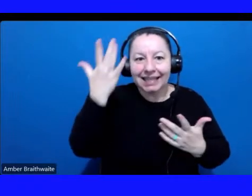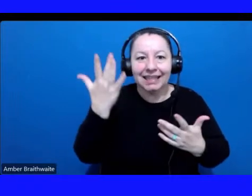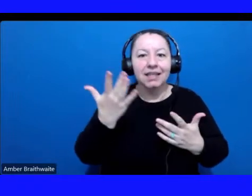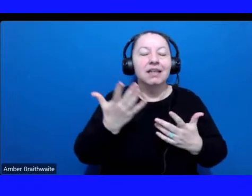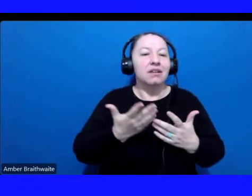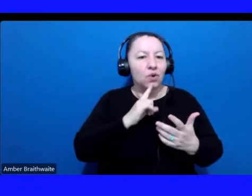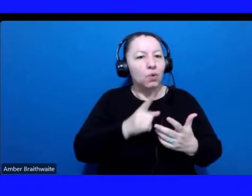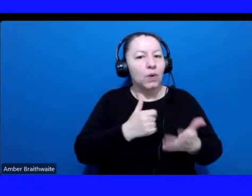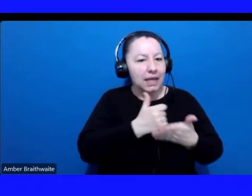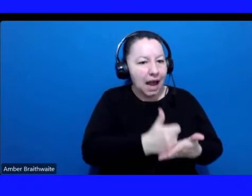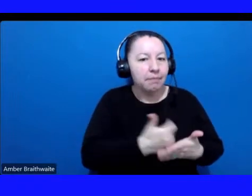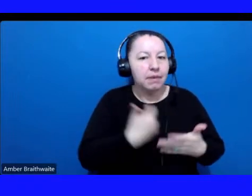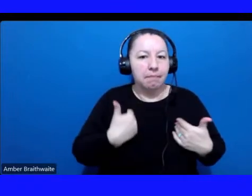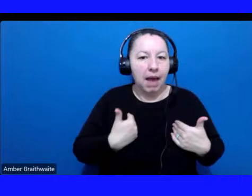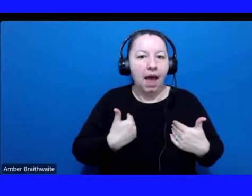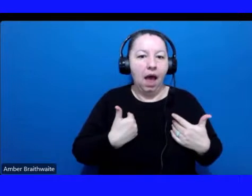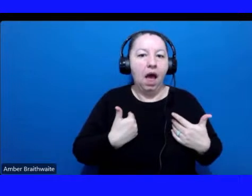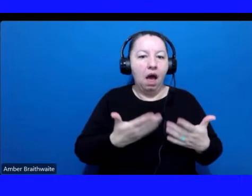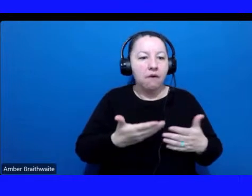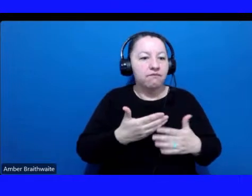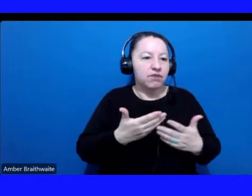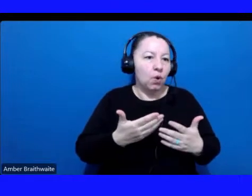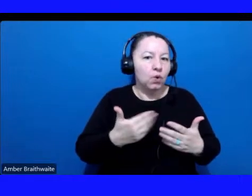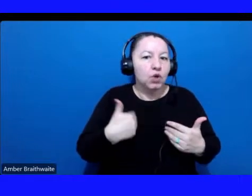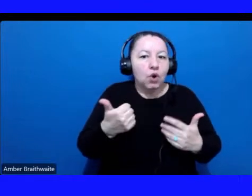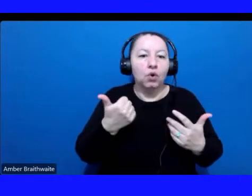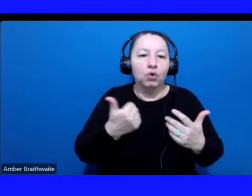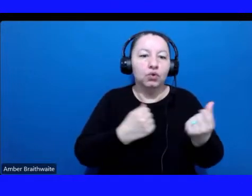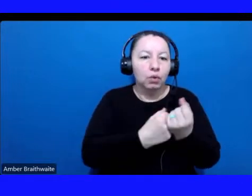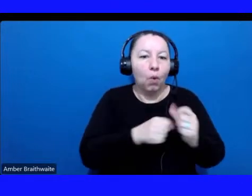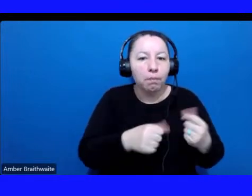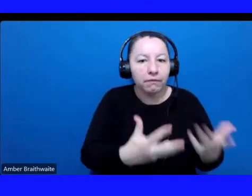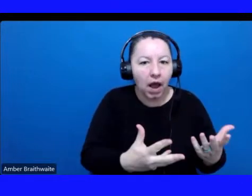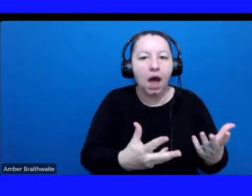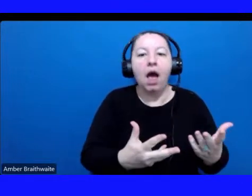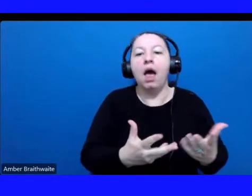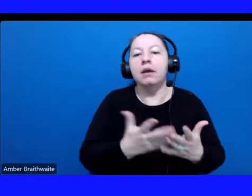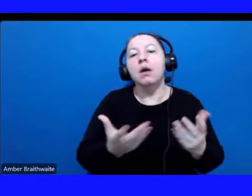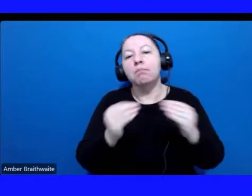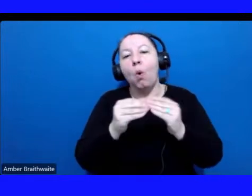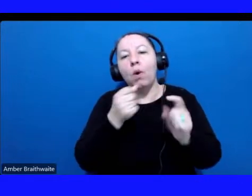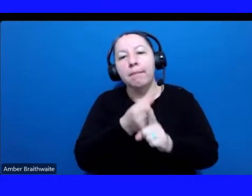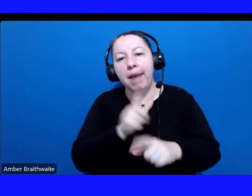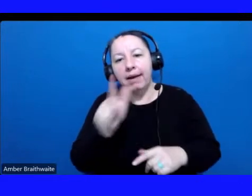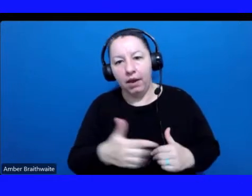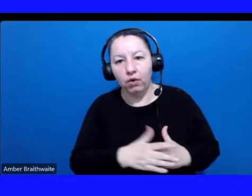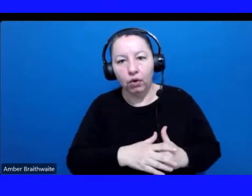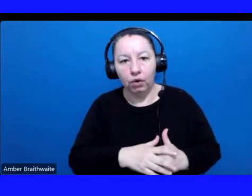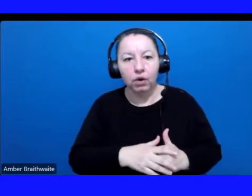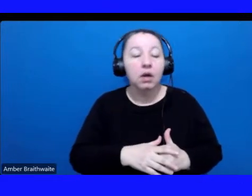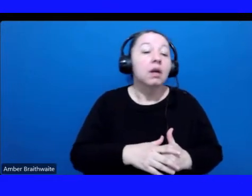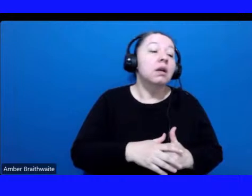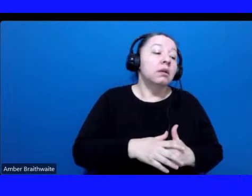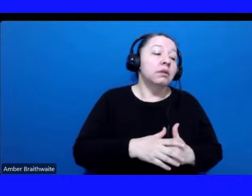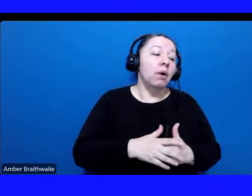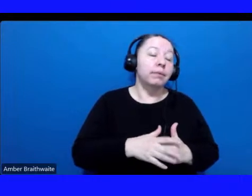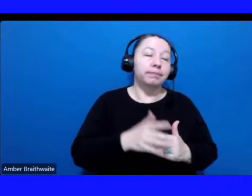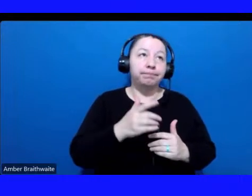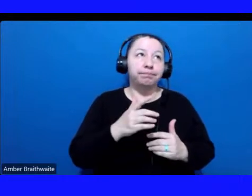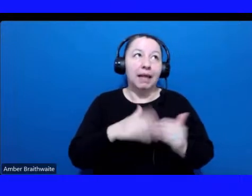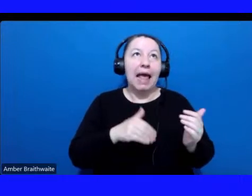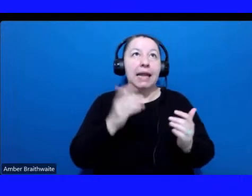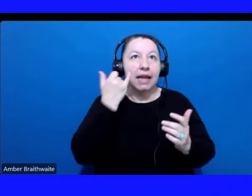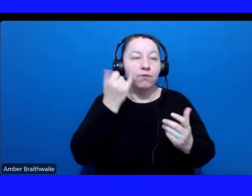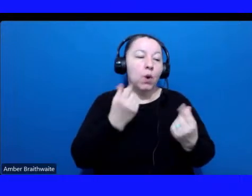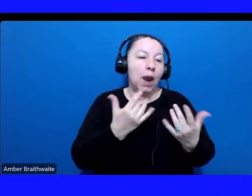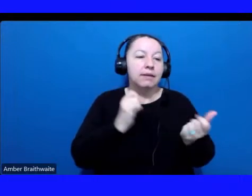mom, to all moms, and working very closely, Natalia, with Eva around changing the culture of